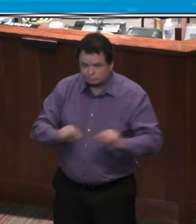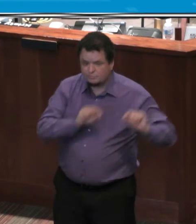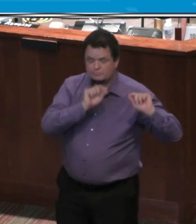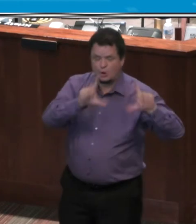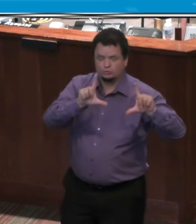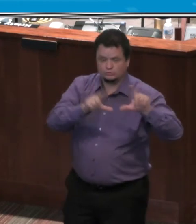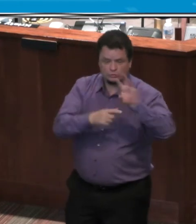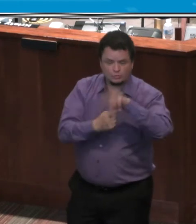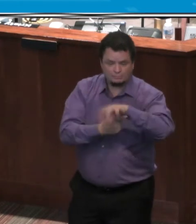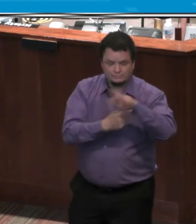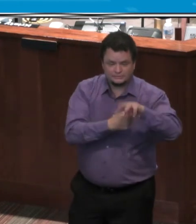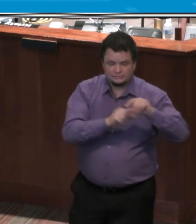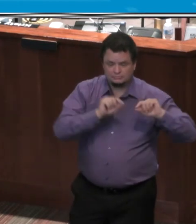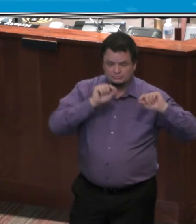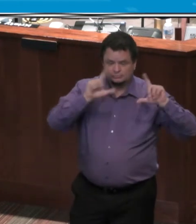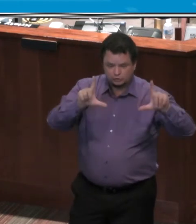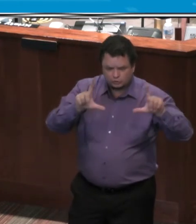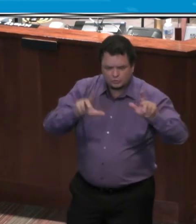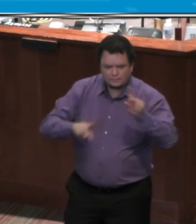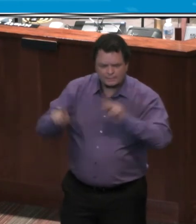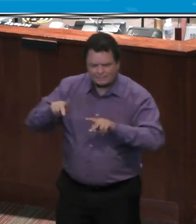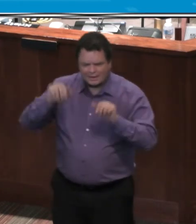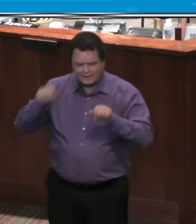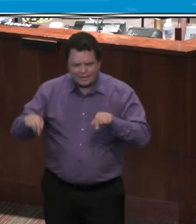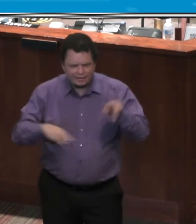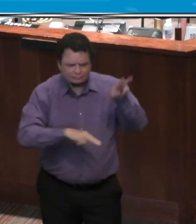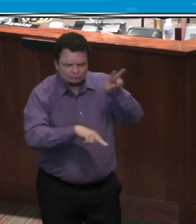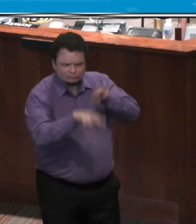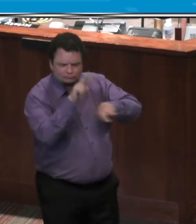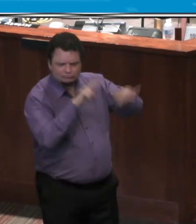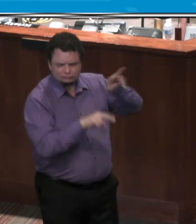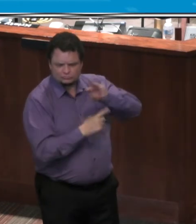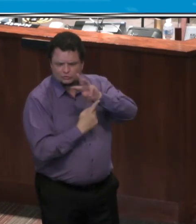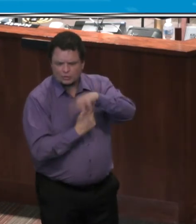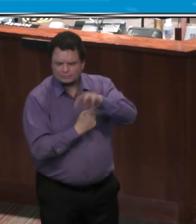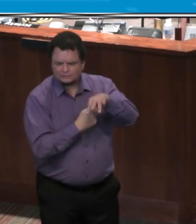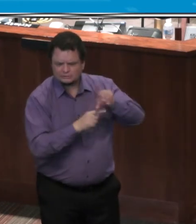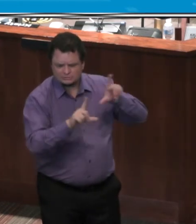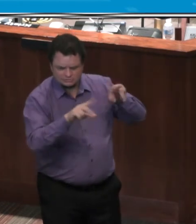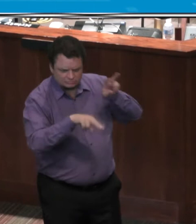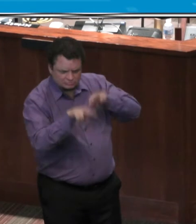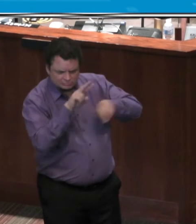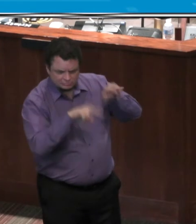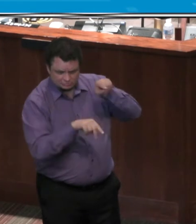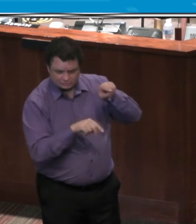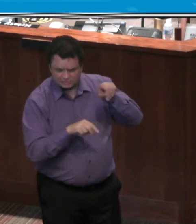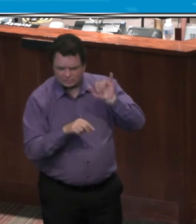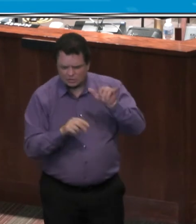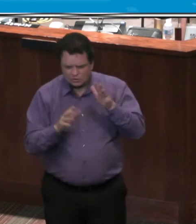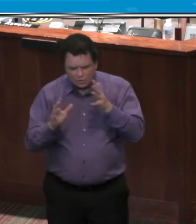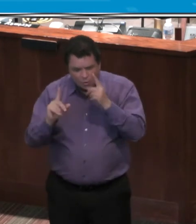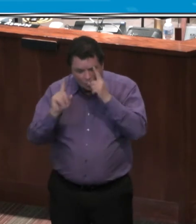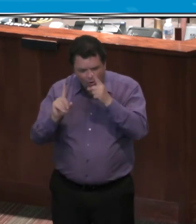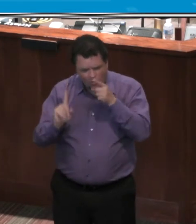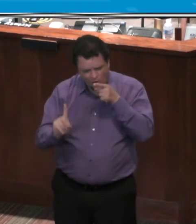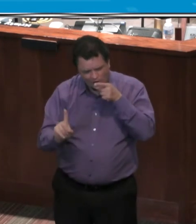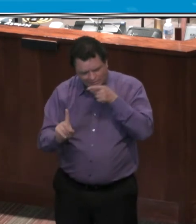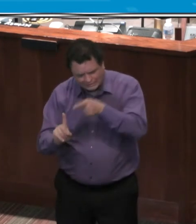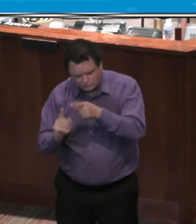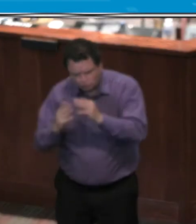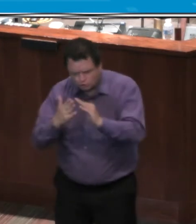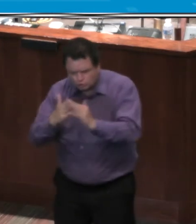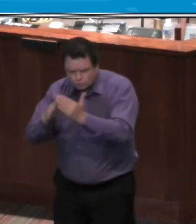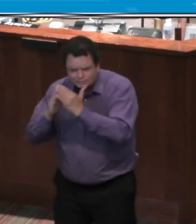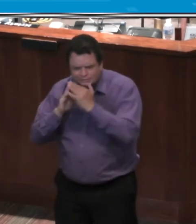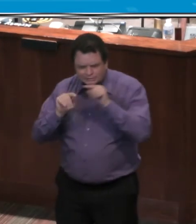so people do have access to that. However, we have targeted that messaging towards our stakeholder communities and have created different sites